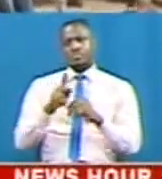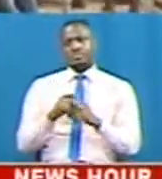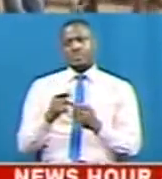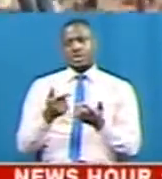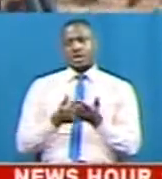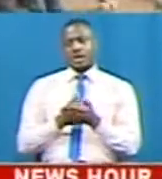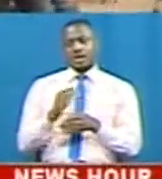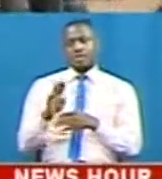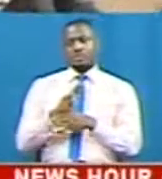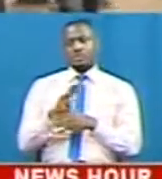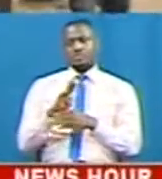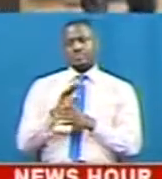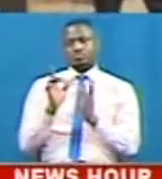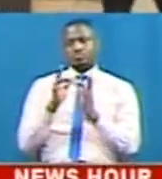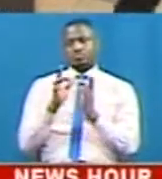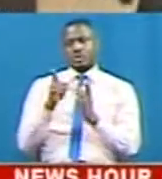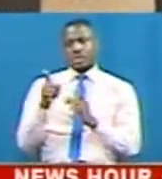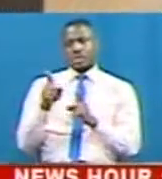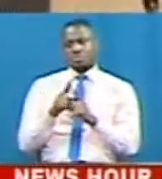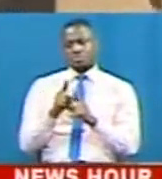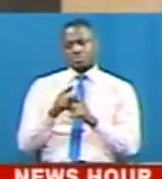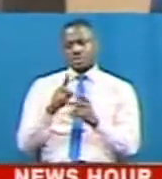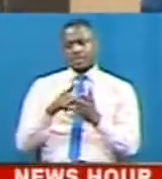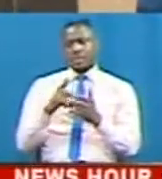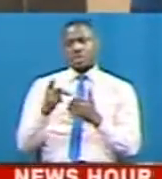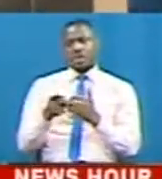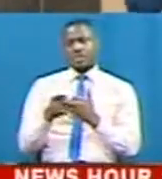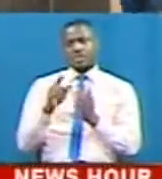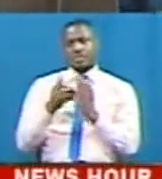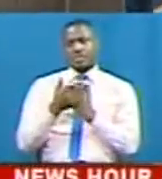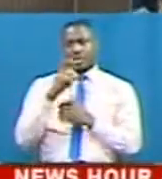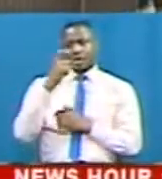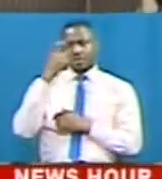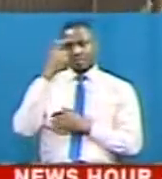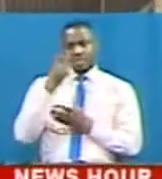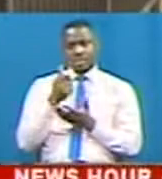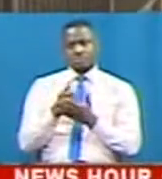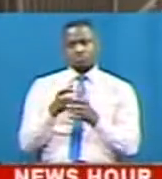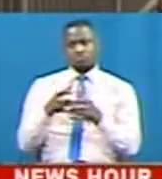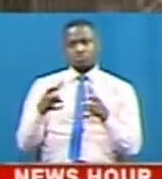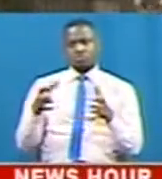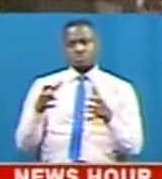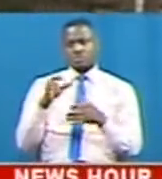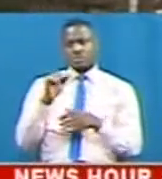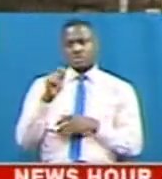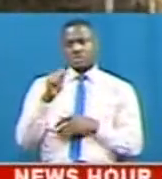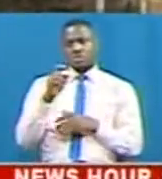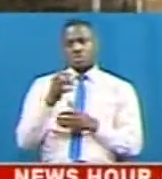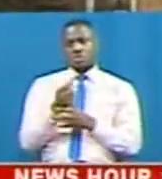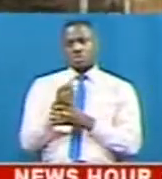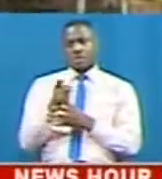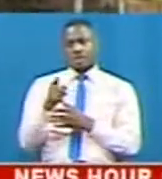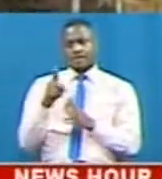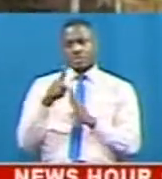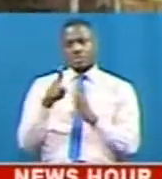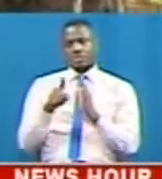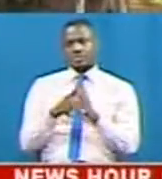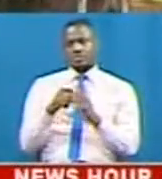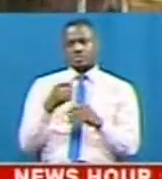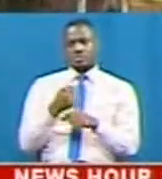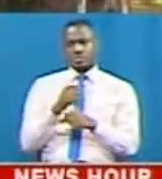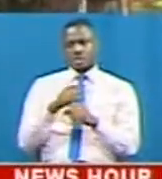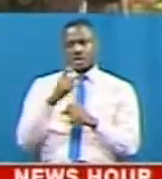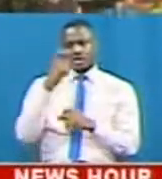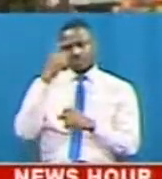Ghana Business Consultation Portal is an initiative by the government to enhance stakeholder consultation in policy formulation and